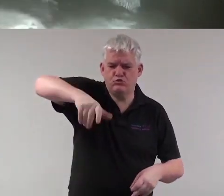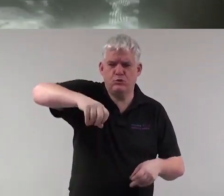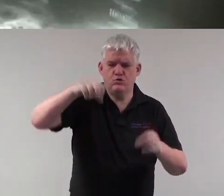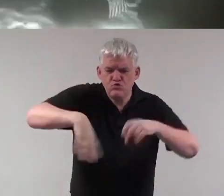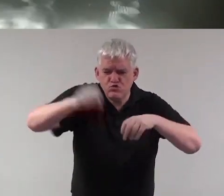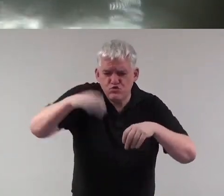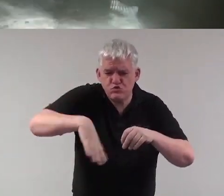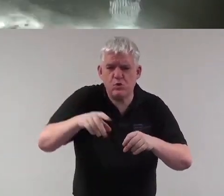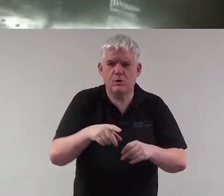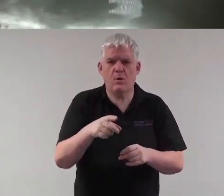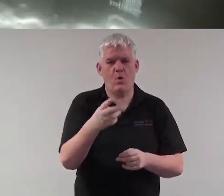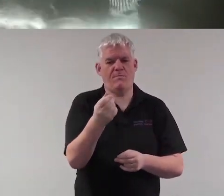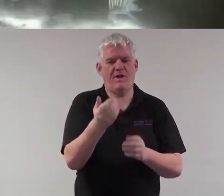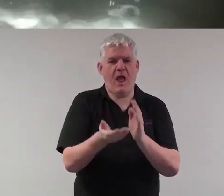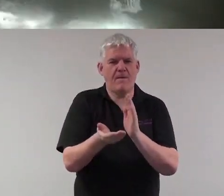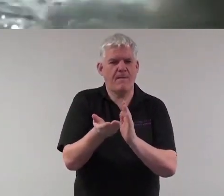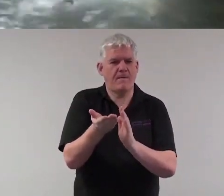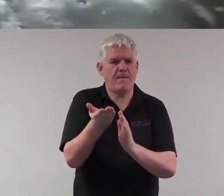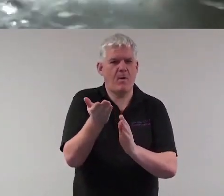Don't run your taps unnecessarily.